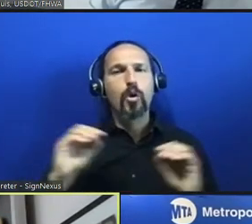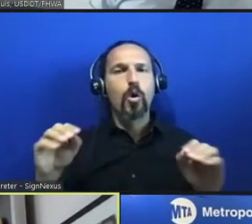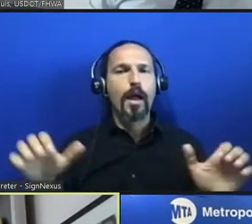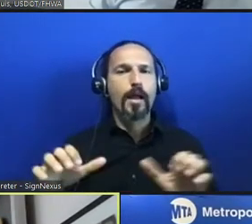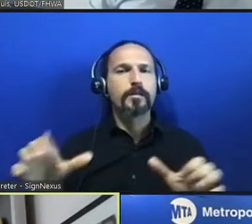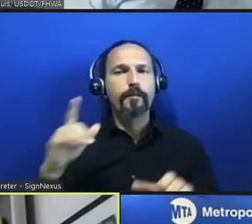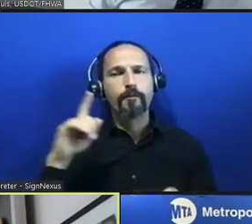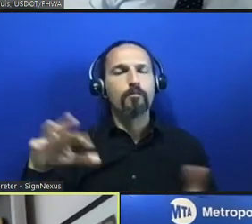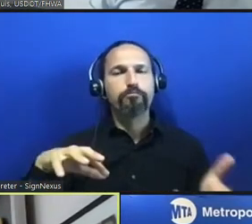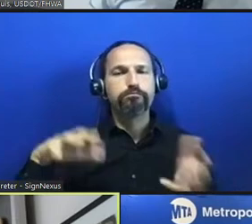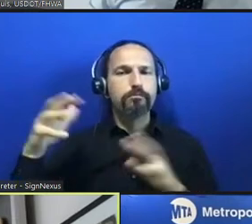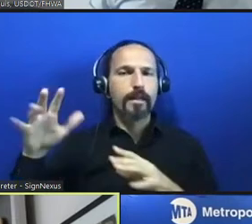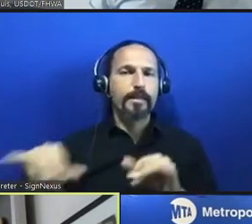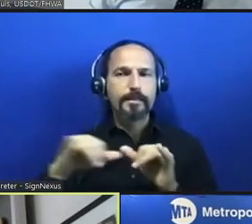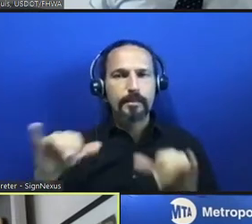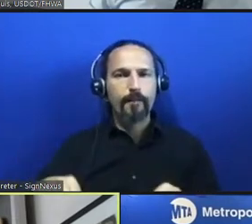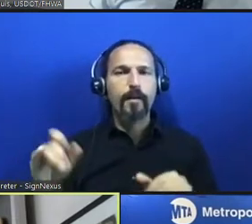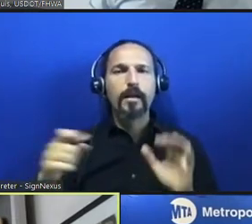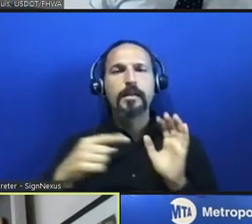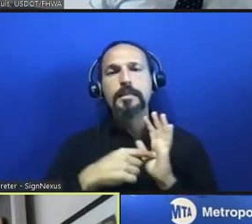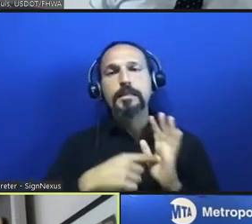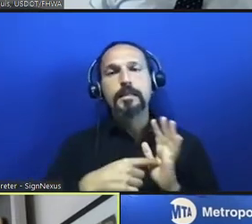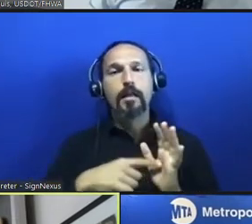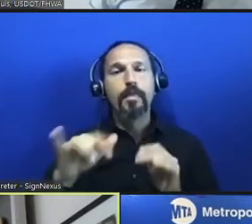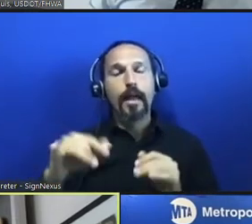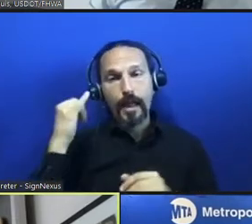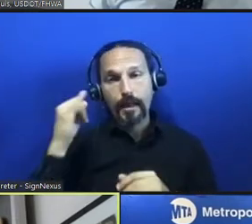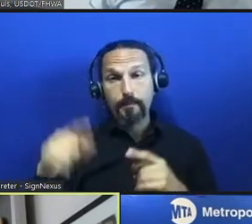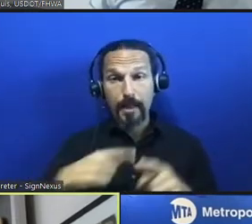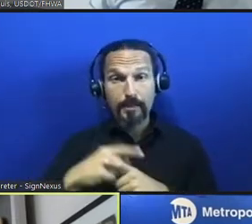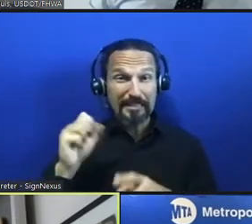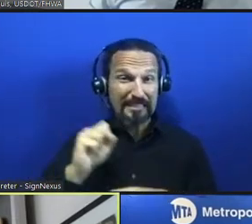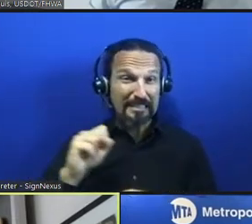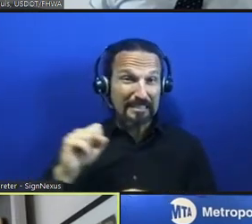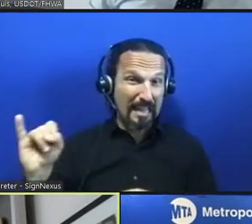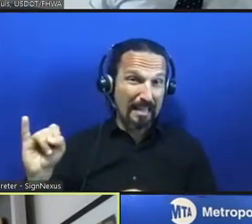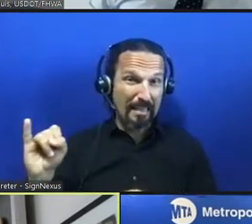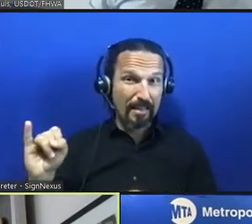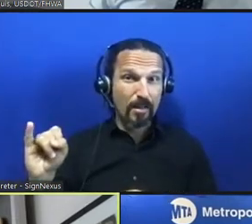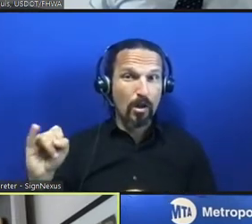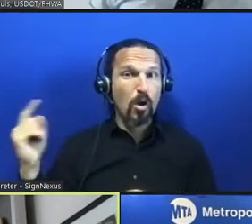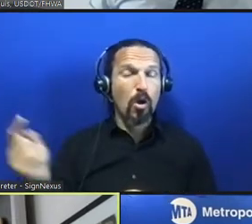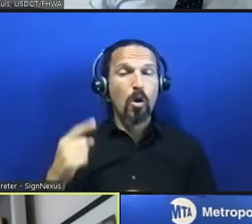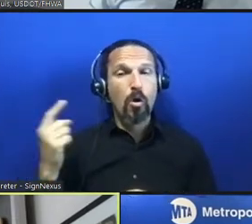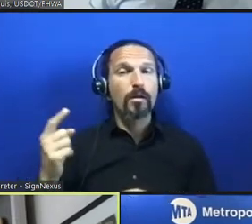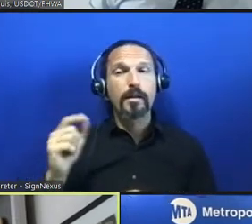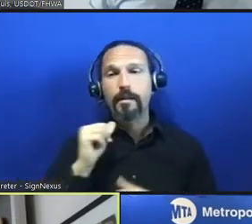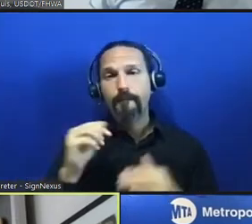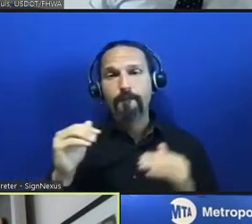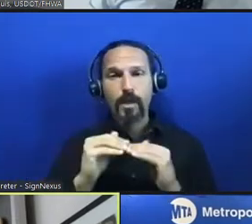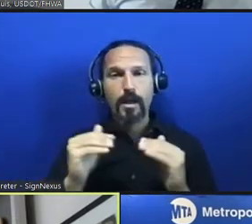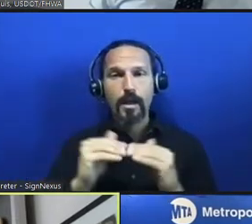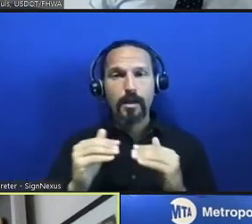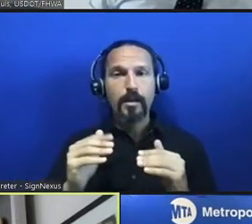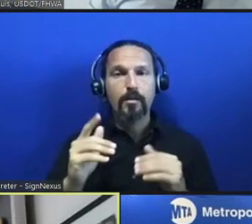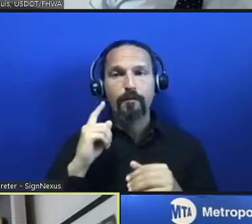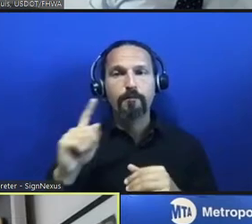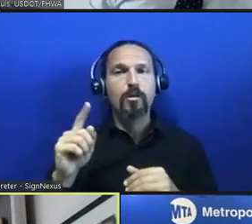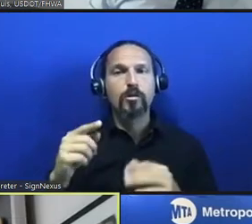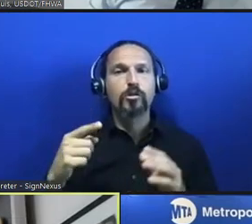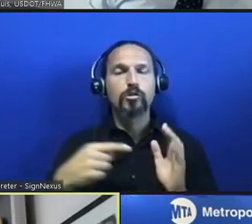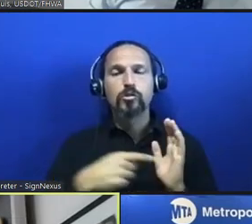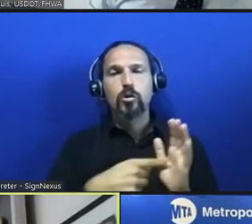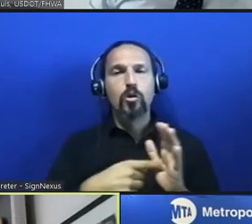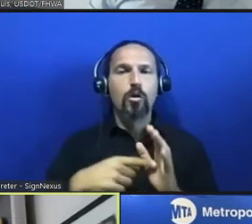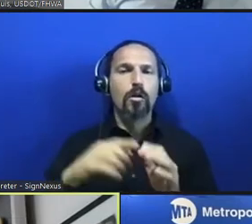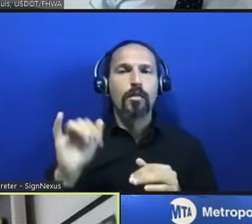led to the current dysfunctional system for example the idea that Staten Island is always treated unfairly was used to justify opposing the